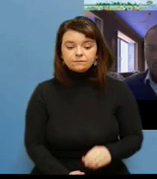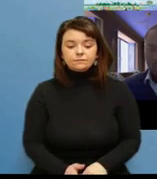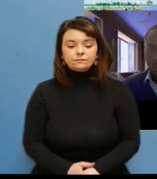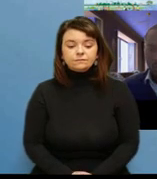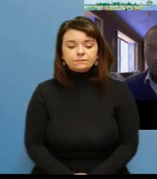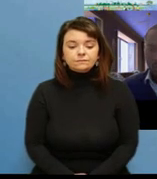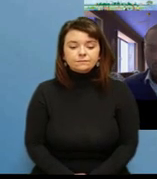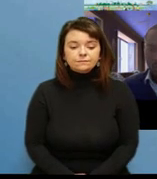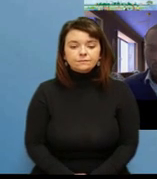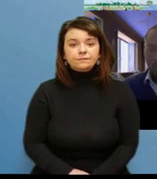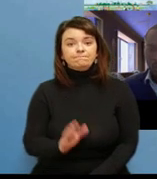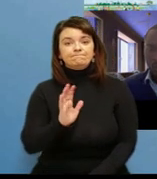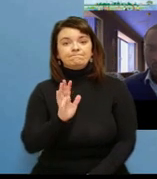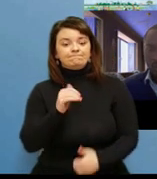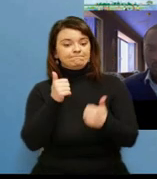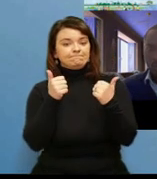Hi, Hein.